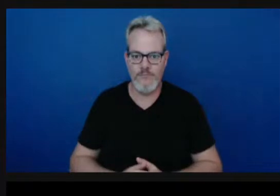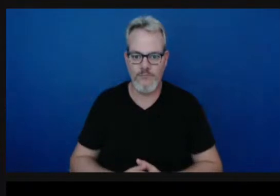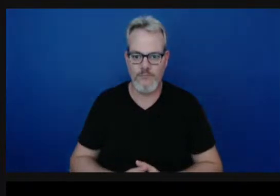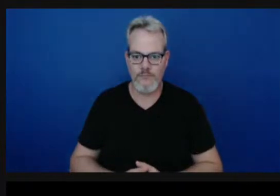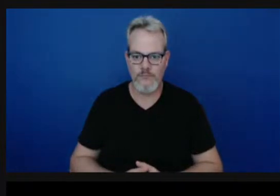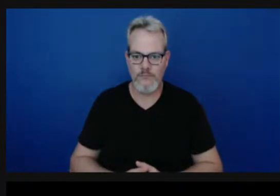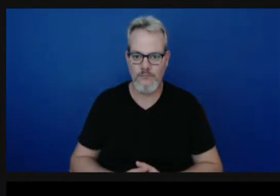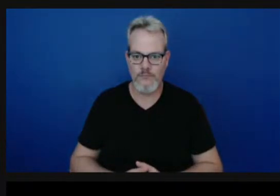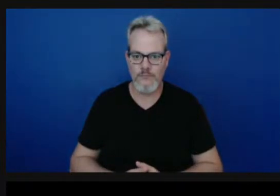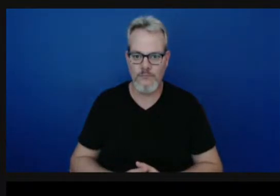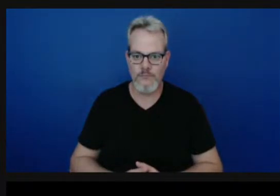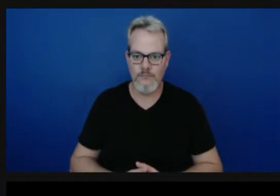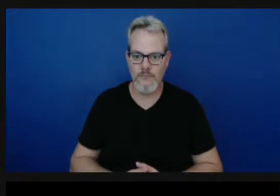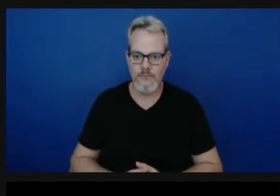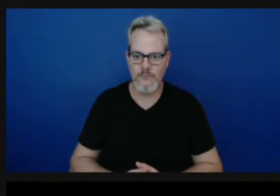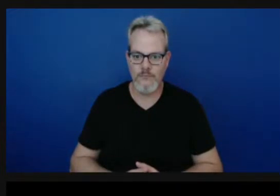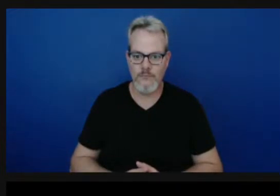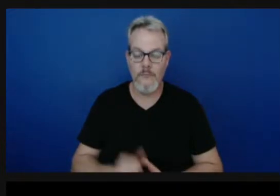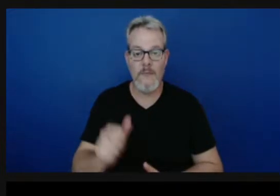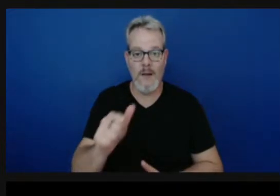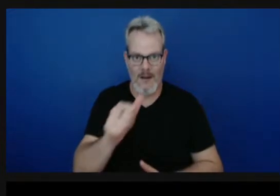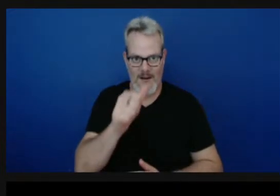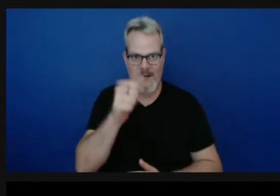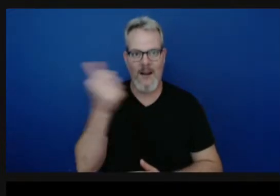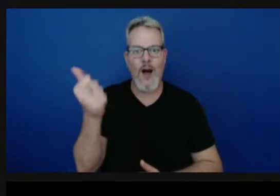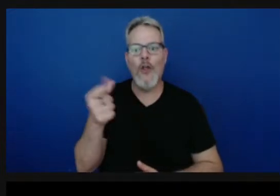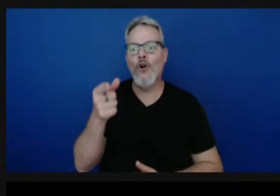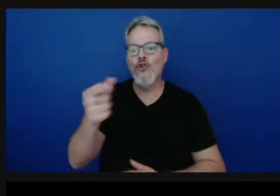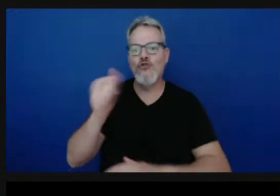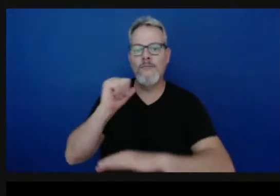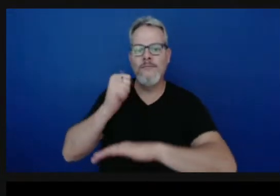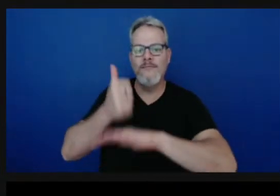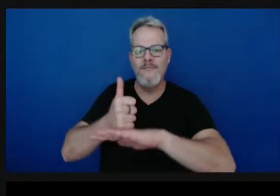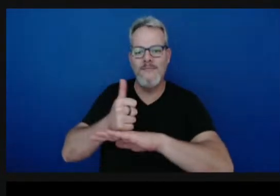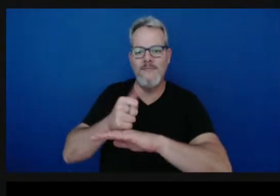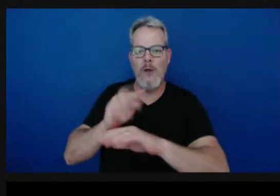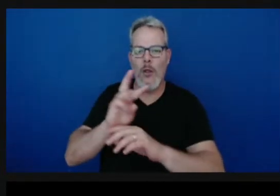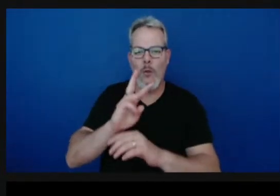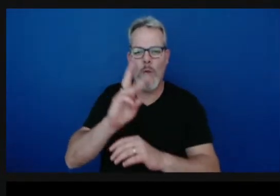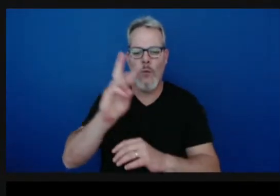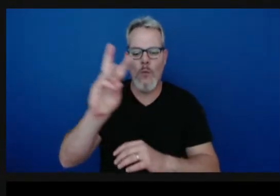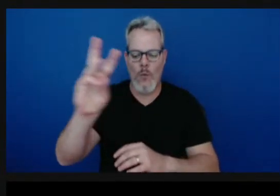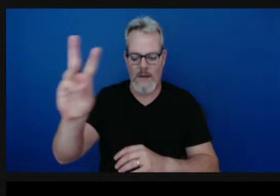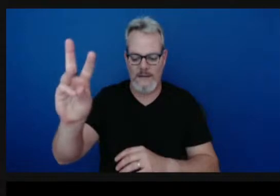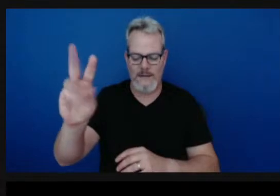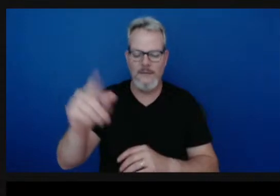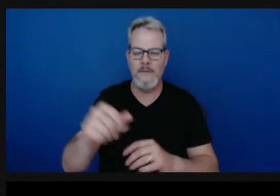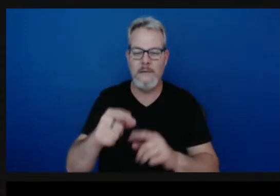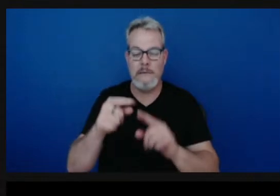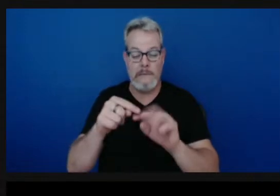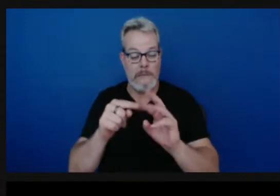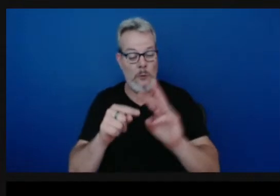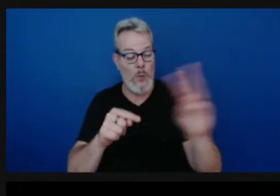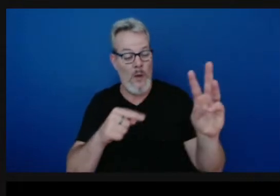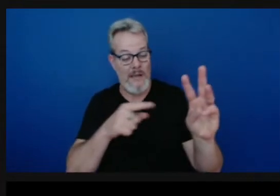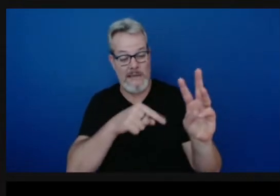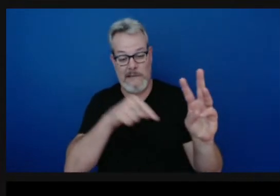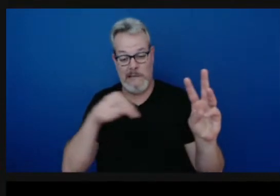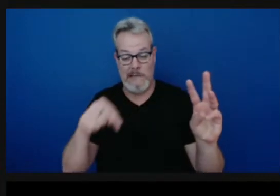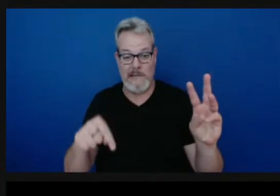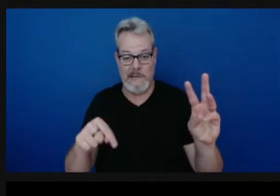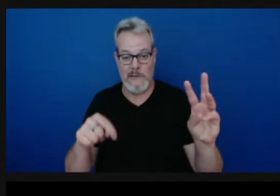Another one facing further west. So this is Hualalai over West